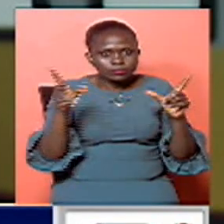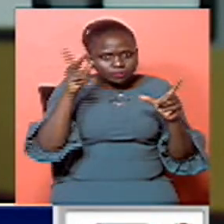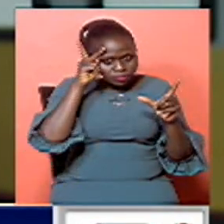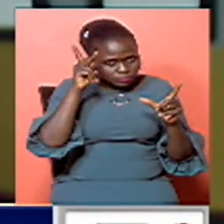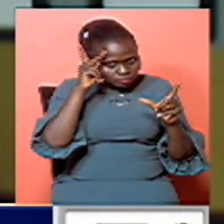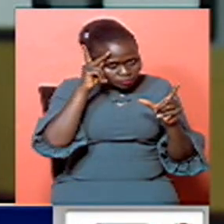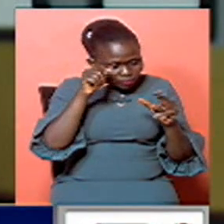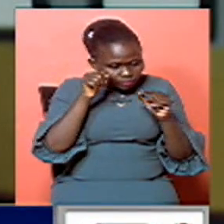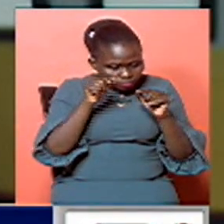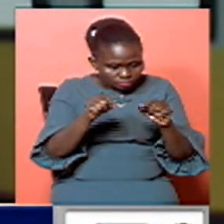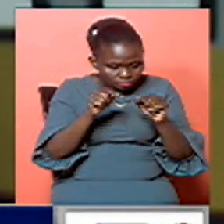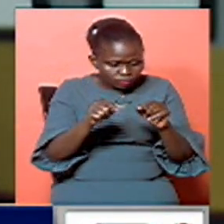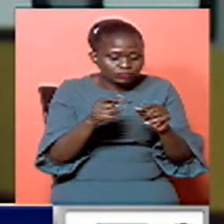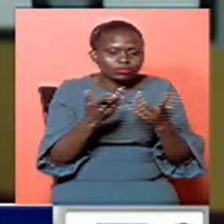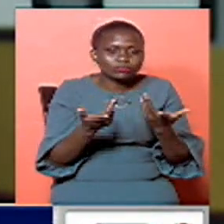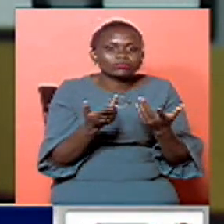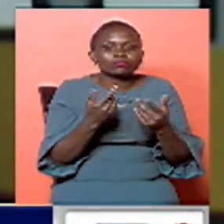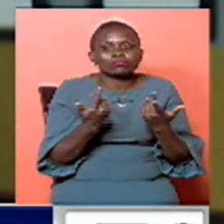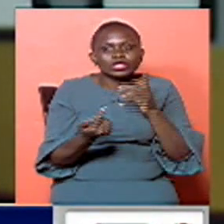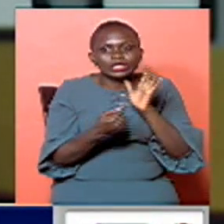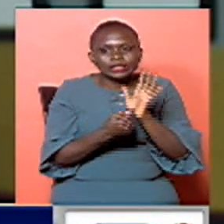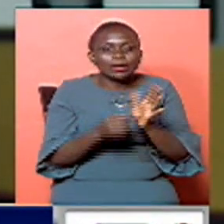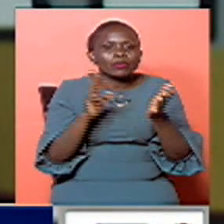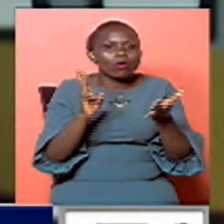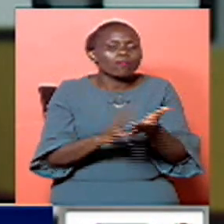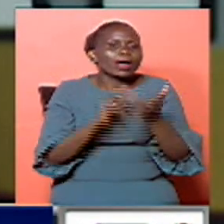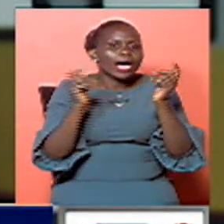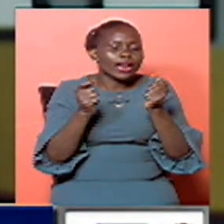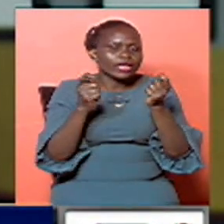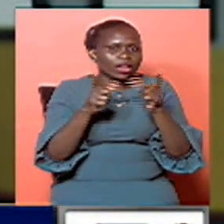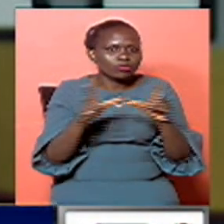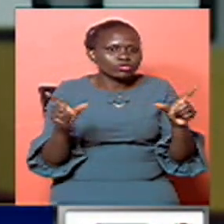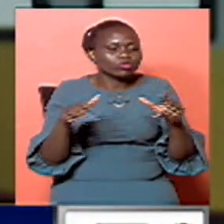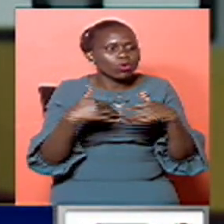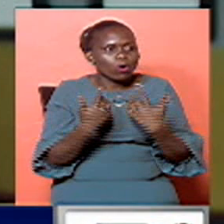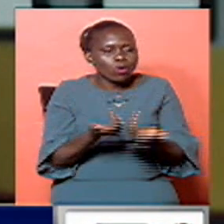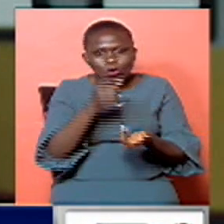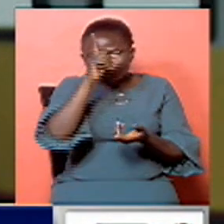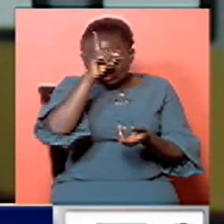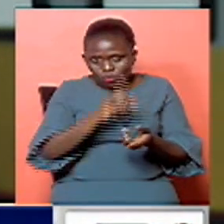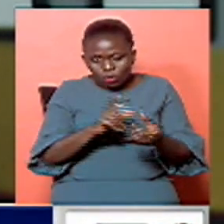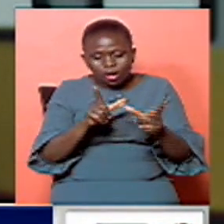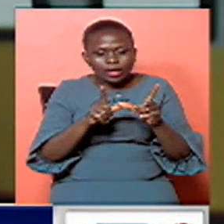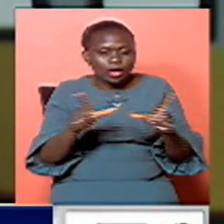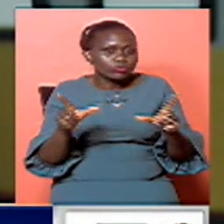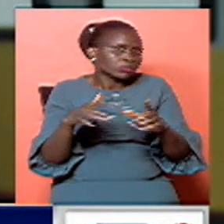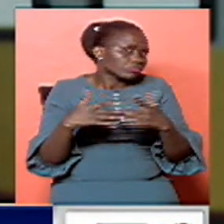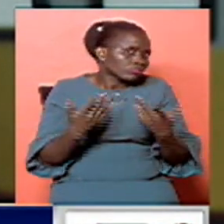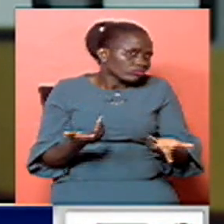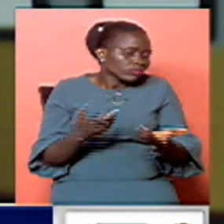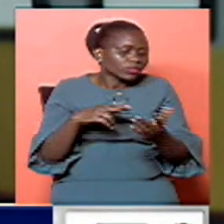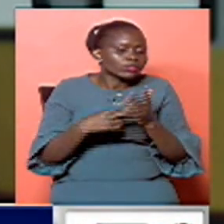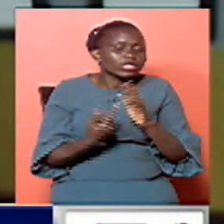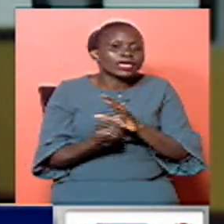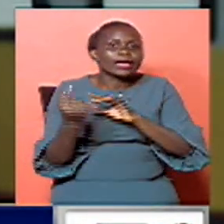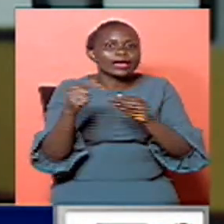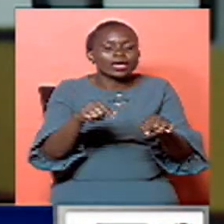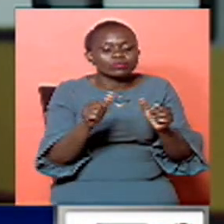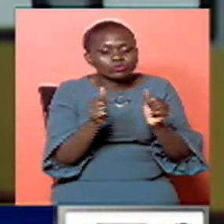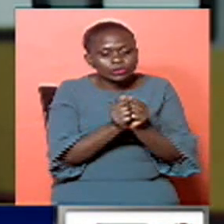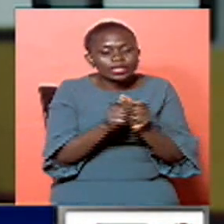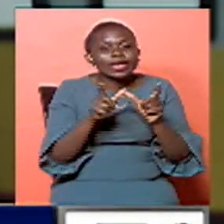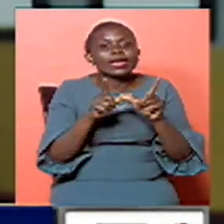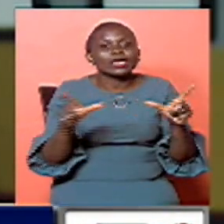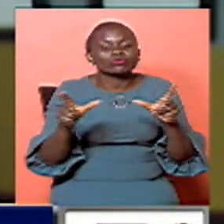skills of that particular. It could be Lumasaba, for example, or Runyoro Toro, or whatever. So they come with they have a